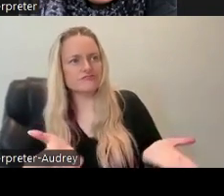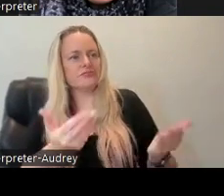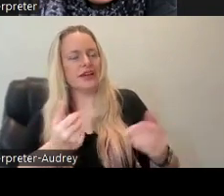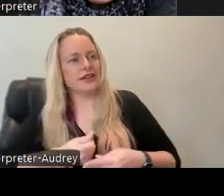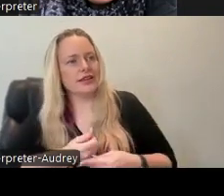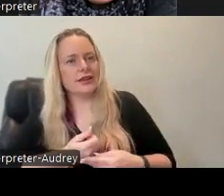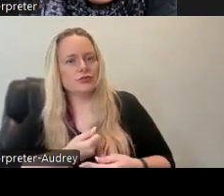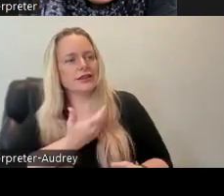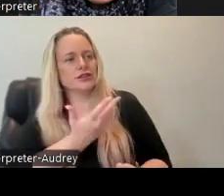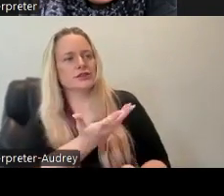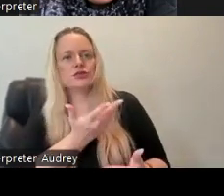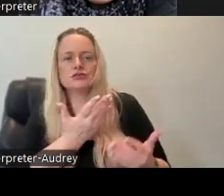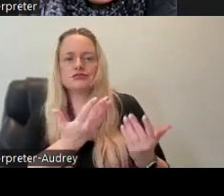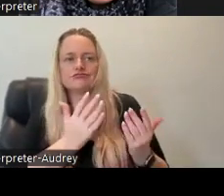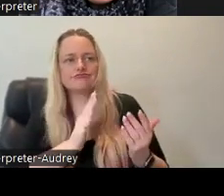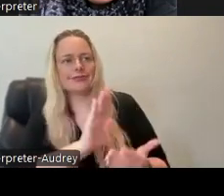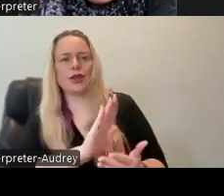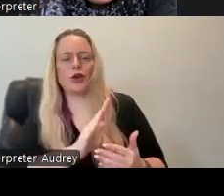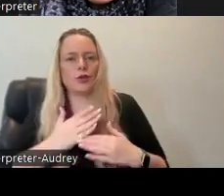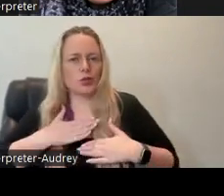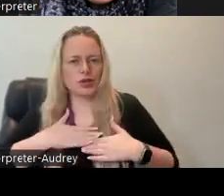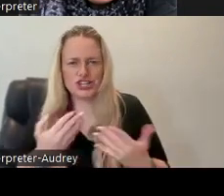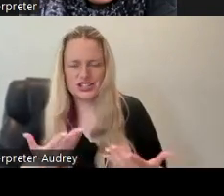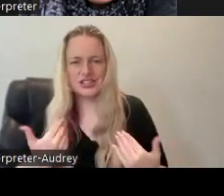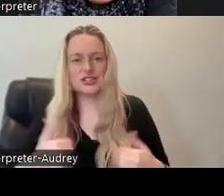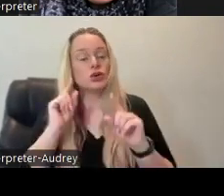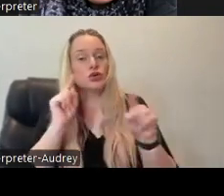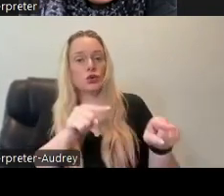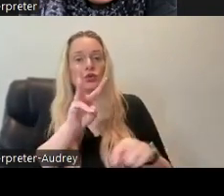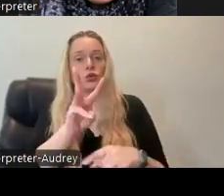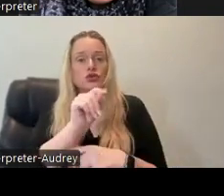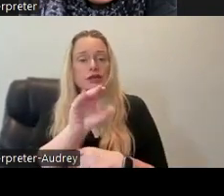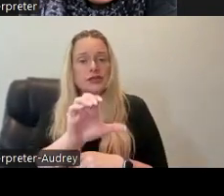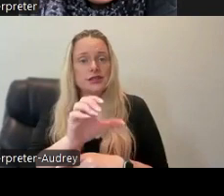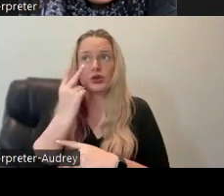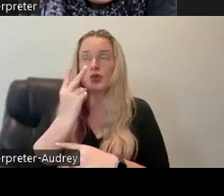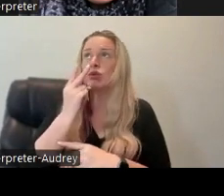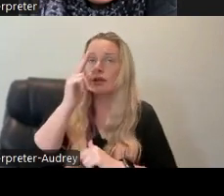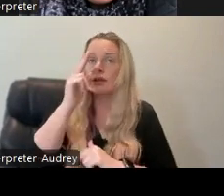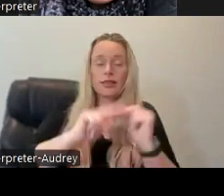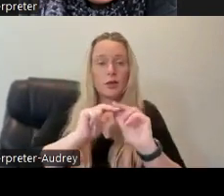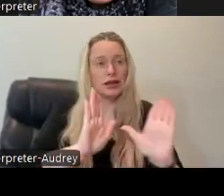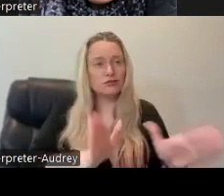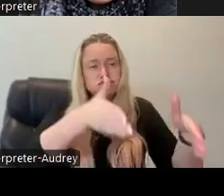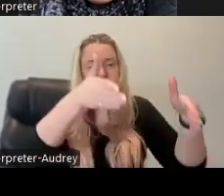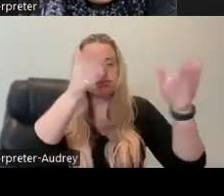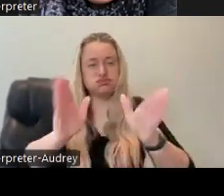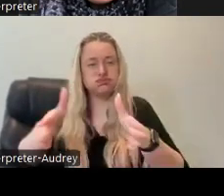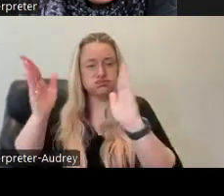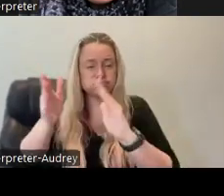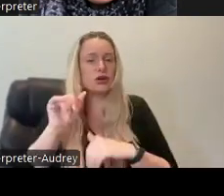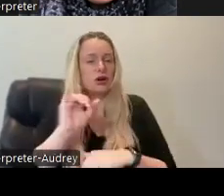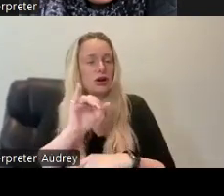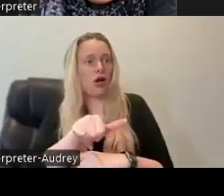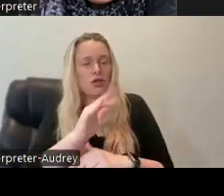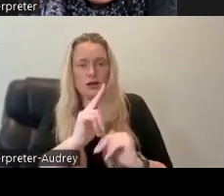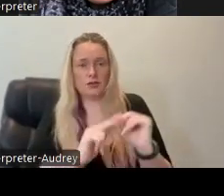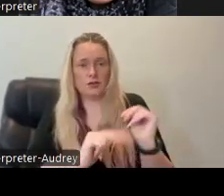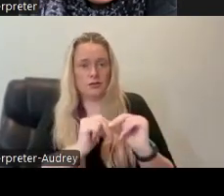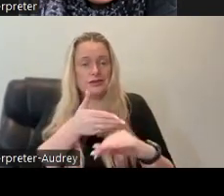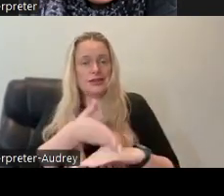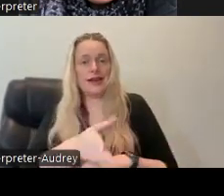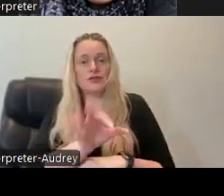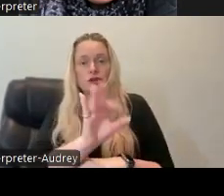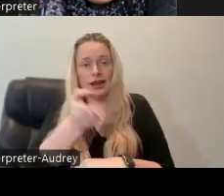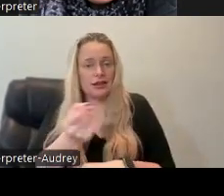their appreciation. And when you go down to the World Trade Center and you look at the buildings that are down there and the redevelopment that's taken place after 9/11,